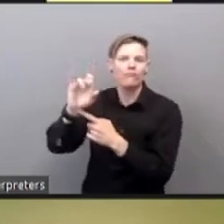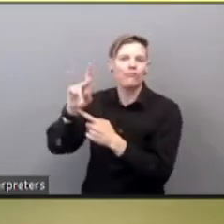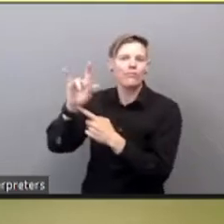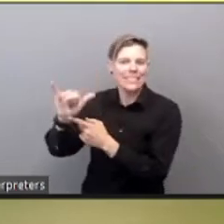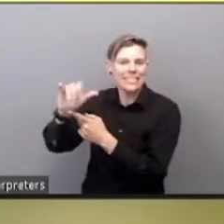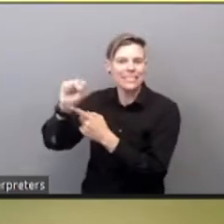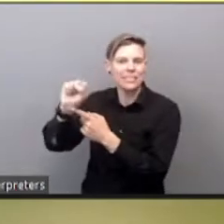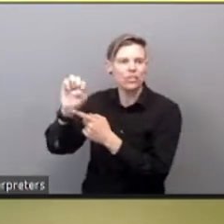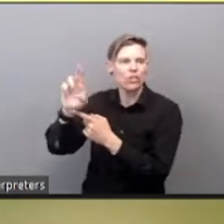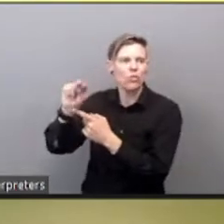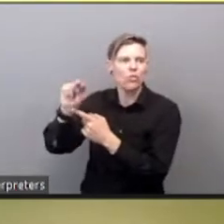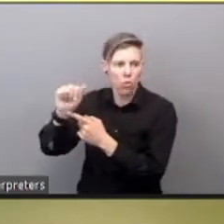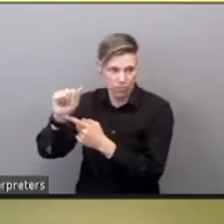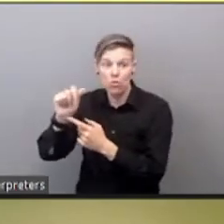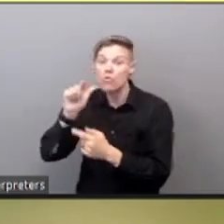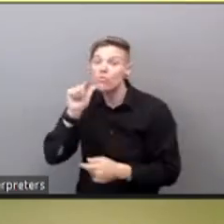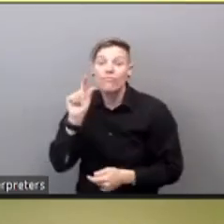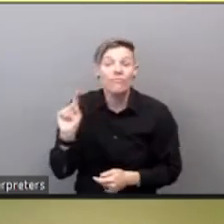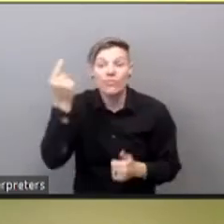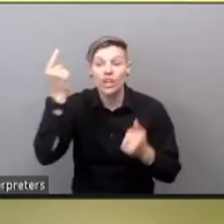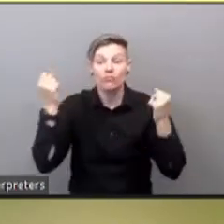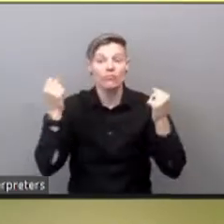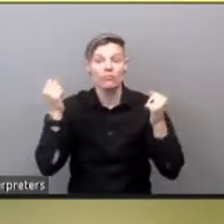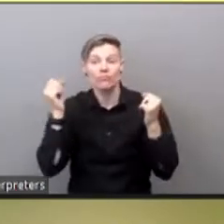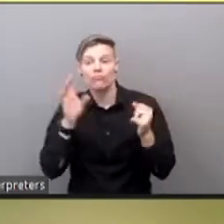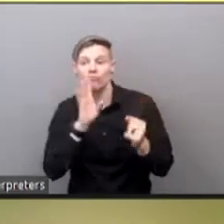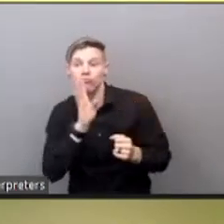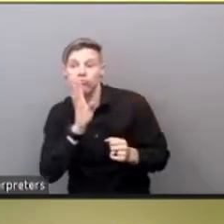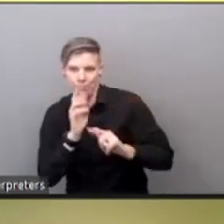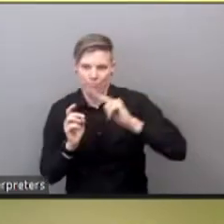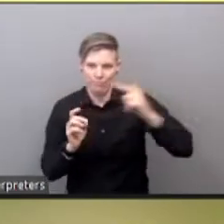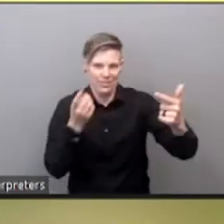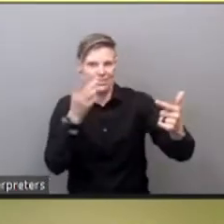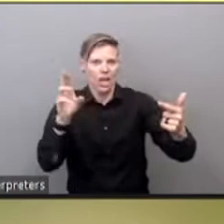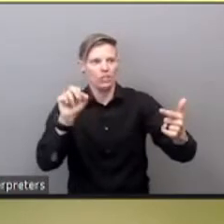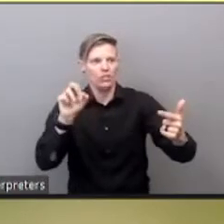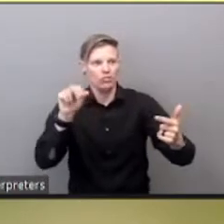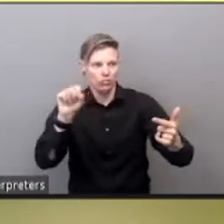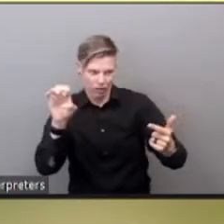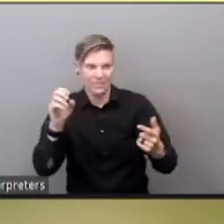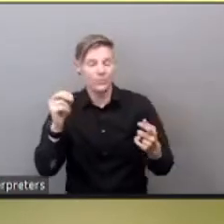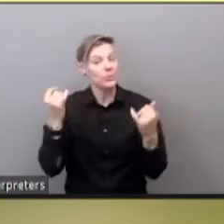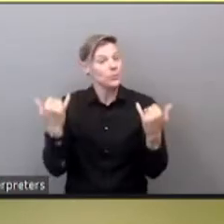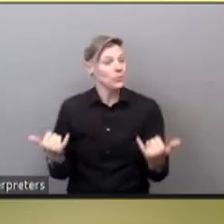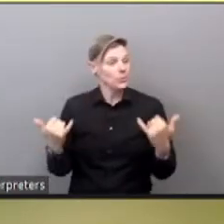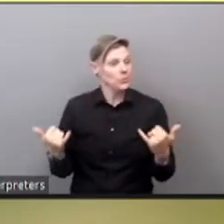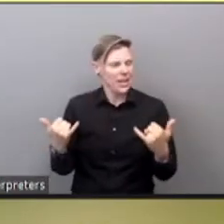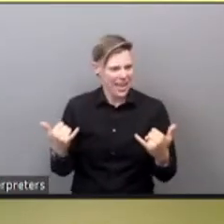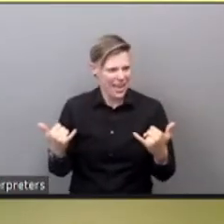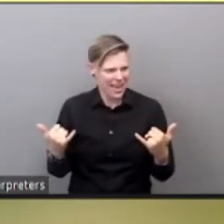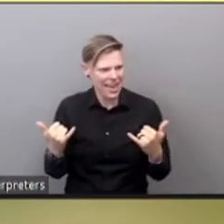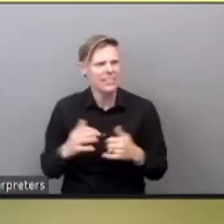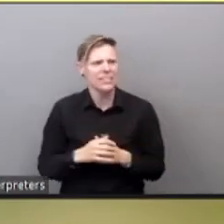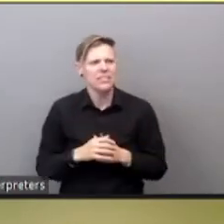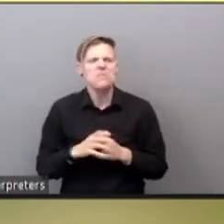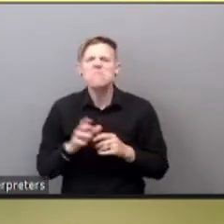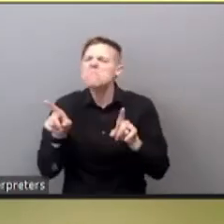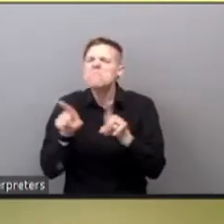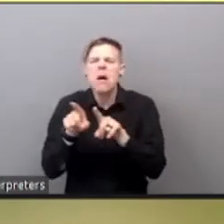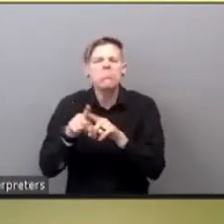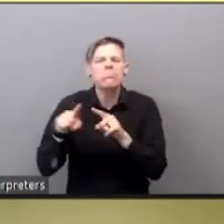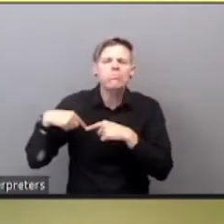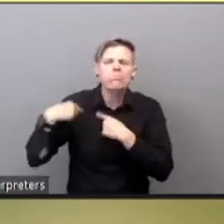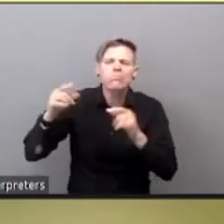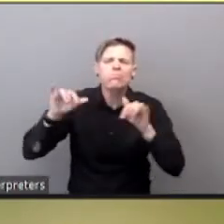We'd like to thank you all for tuning in today and coming back. We're, as we've done in the past, but not real recently, going to focus on